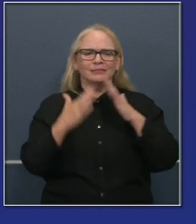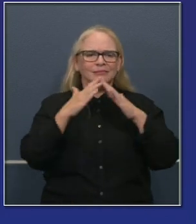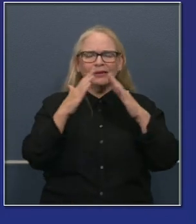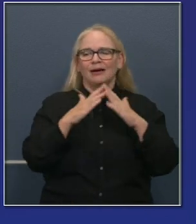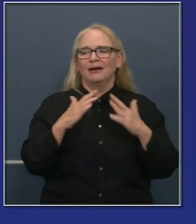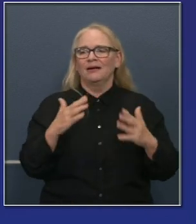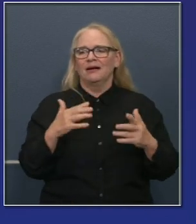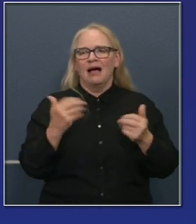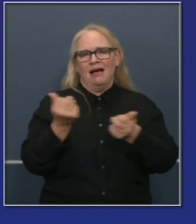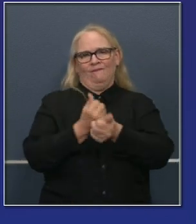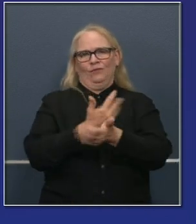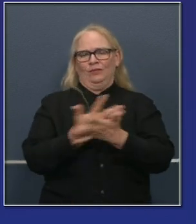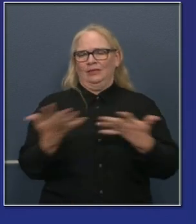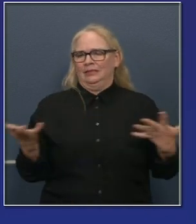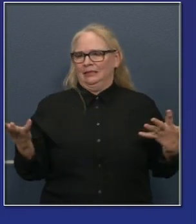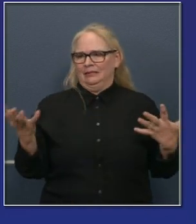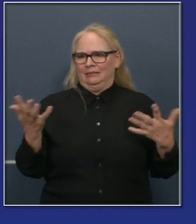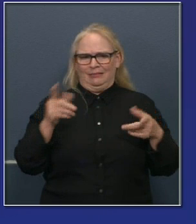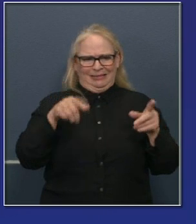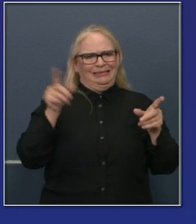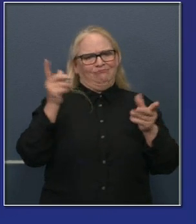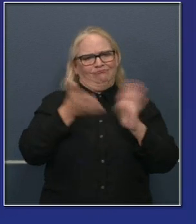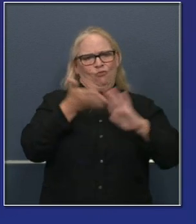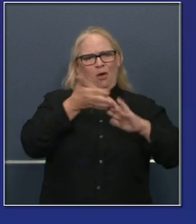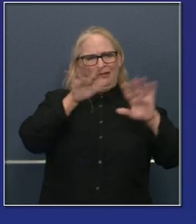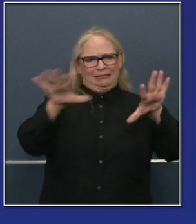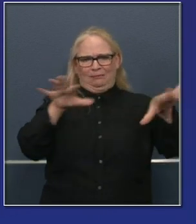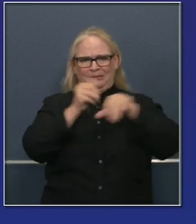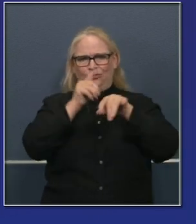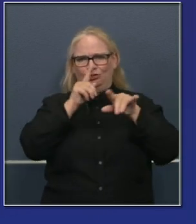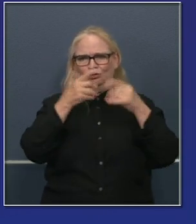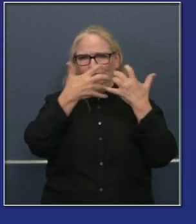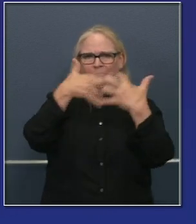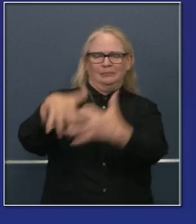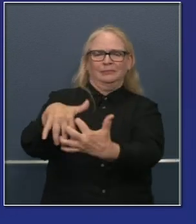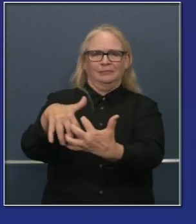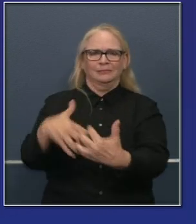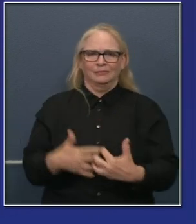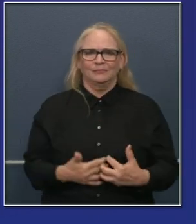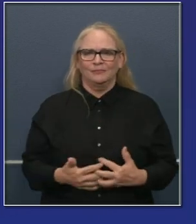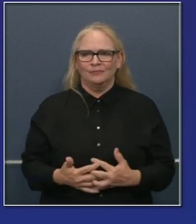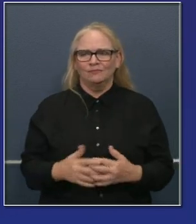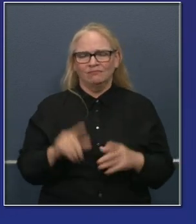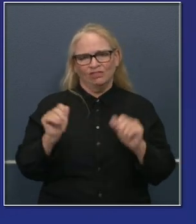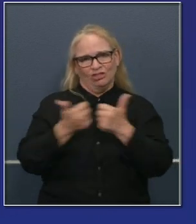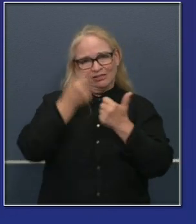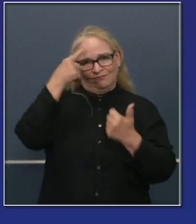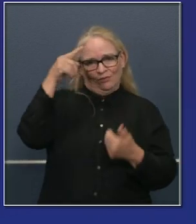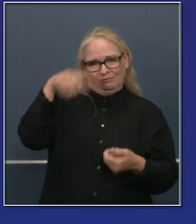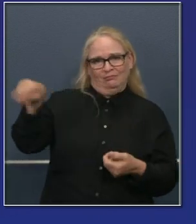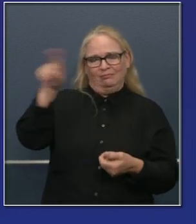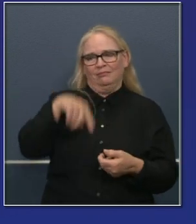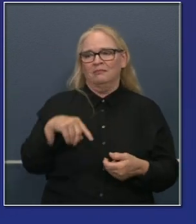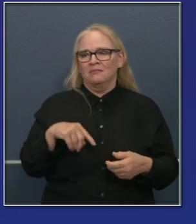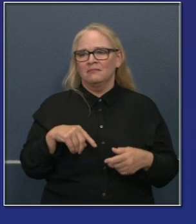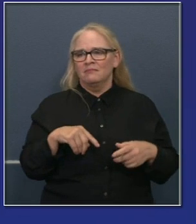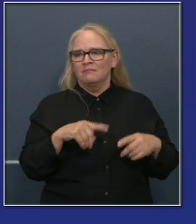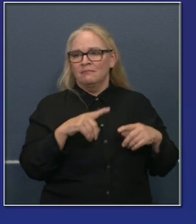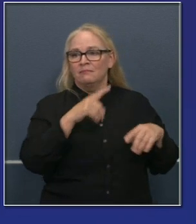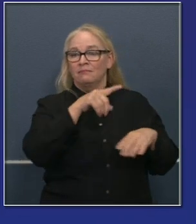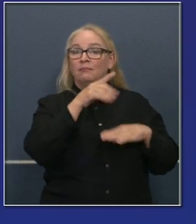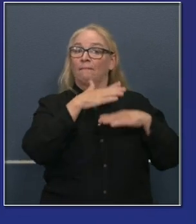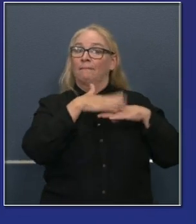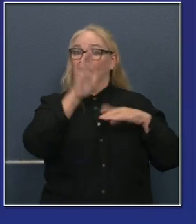criteria. It makes this, unlike any other state in terms of size and scope, challenging. But nonetheless, here's the minimum expectation in terms